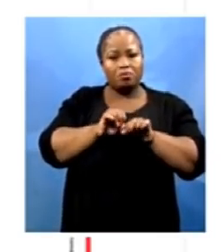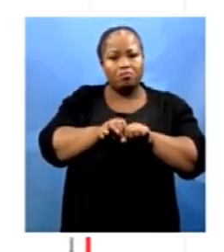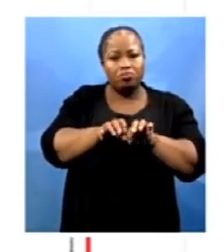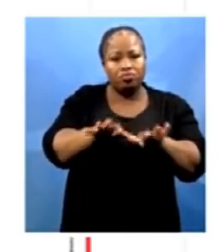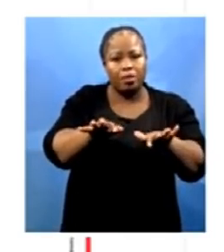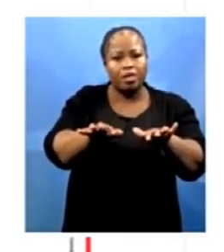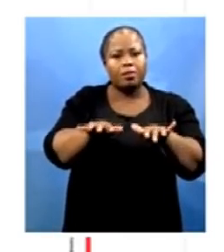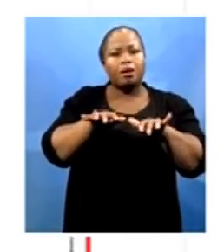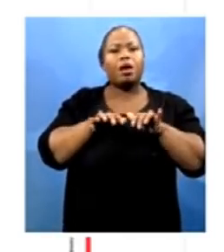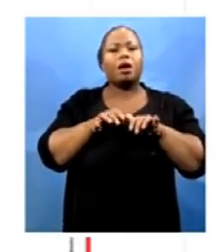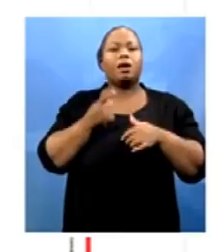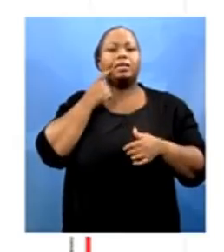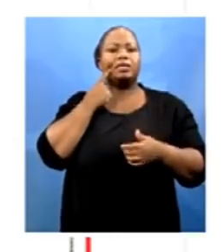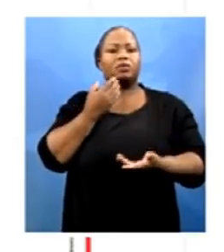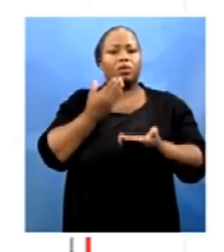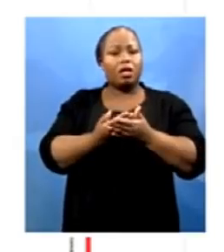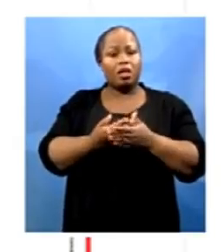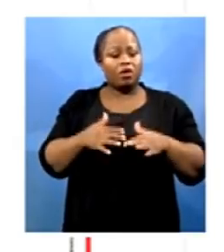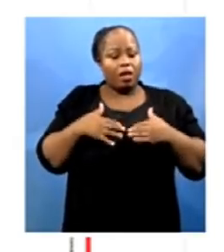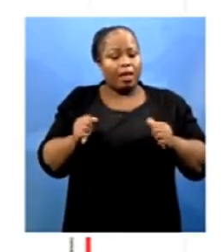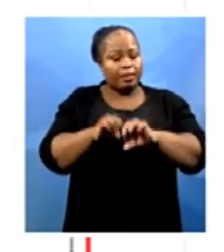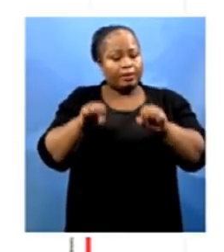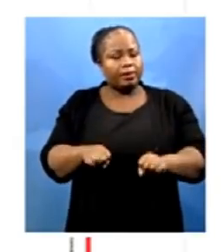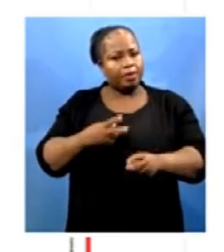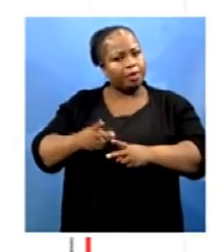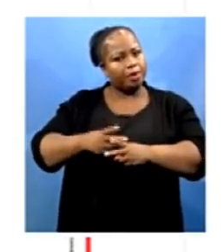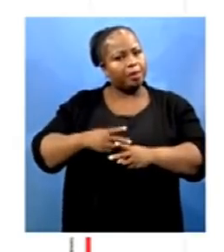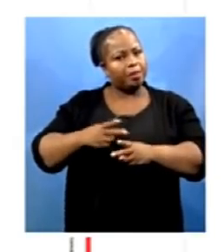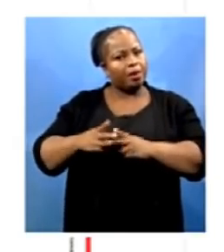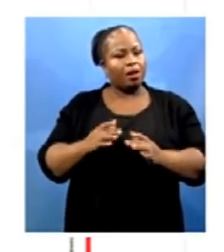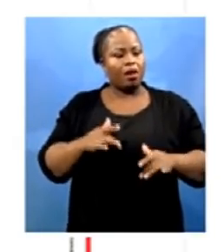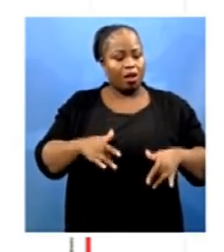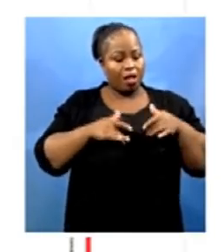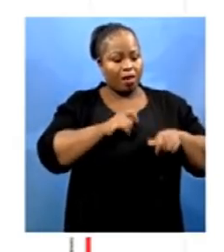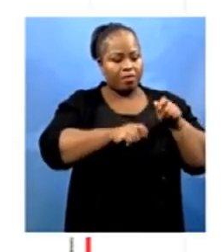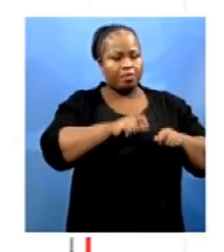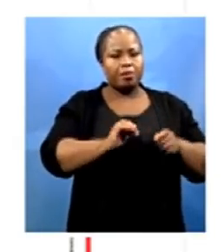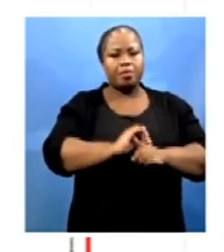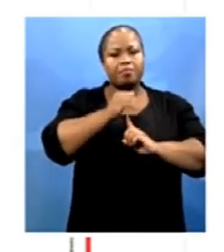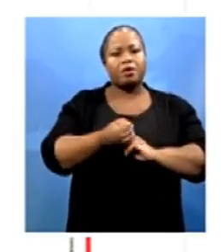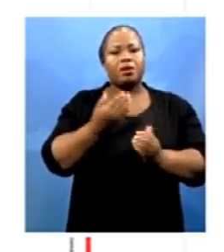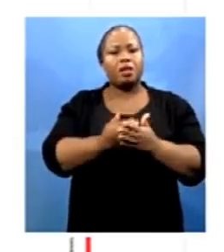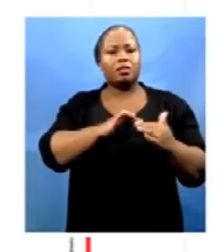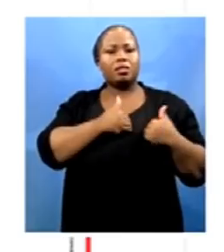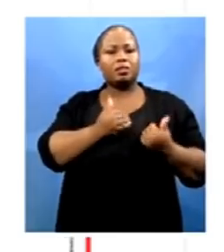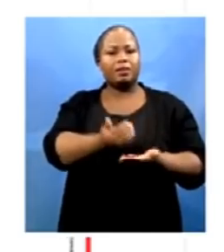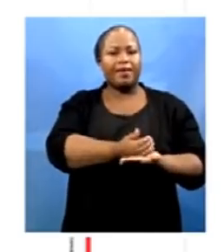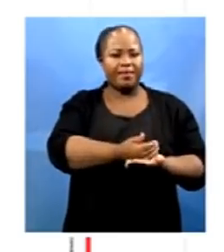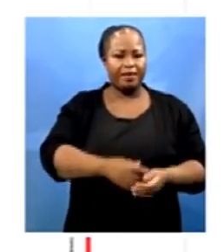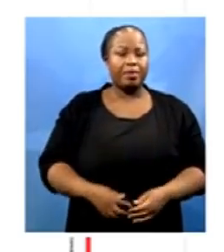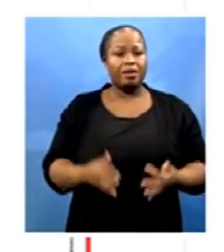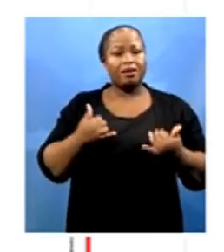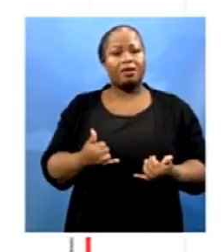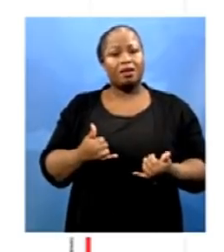prepare and to save lives. And the Solidarity Fund's focus in this context has been to support the